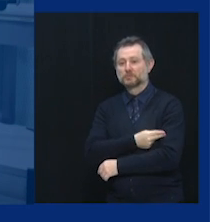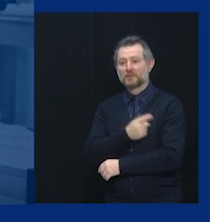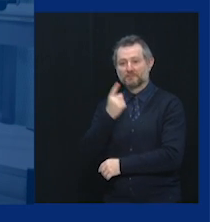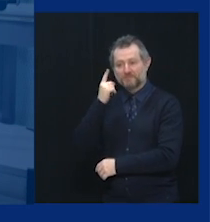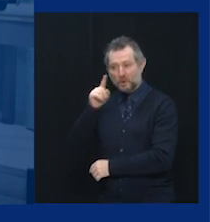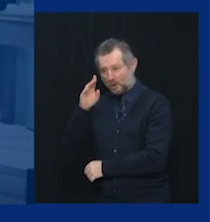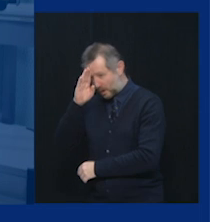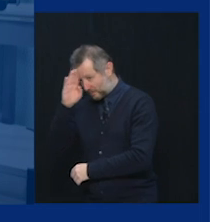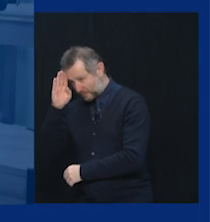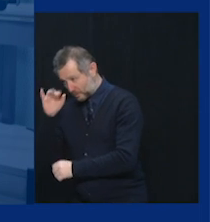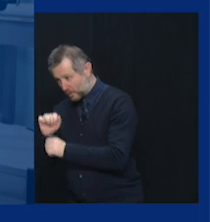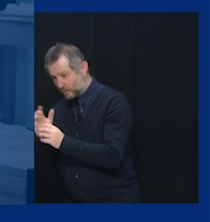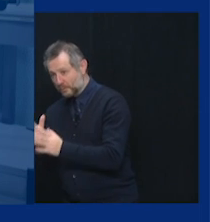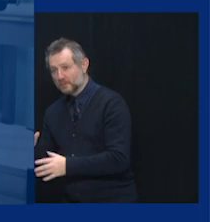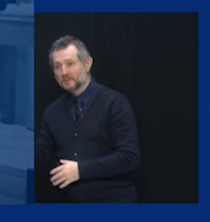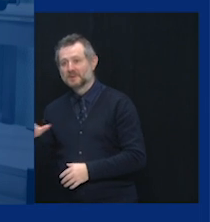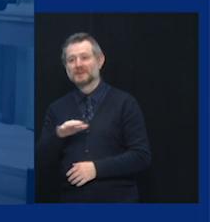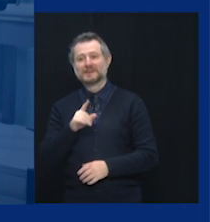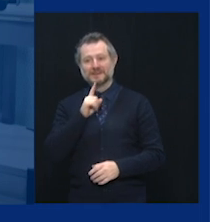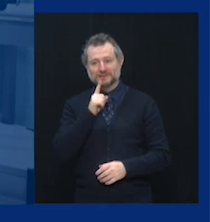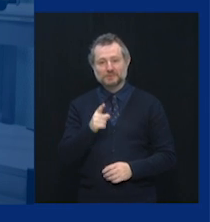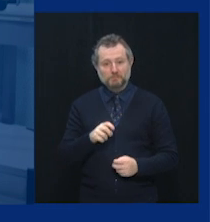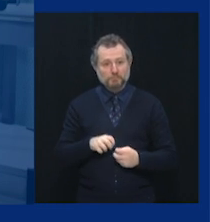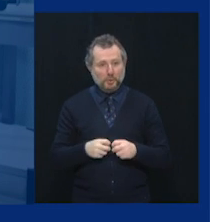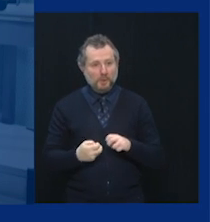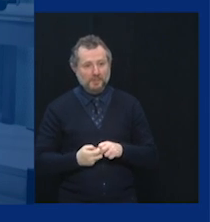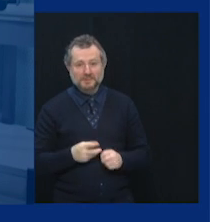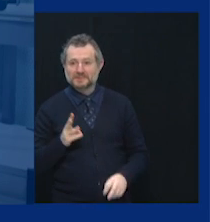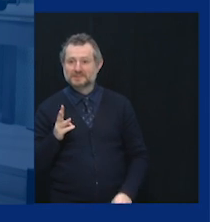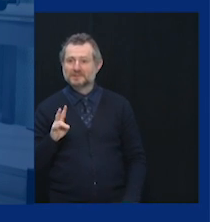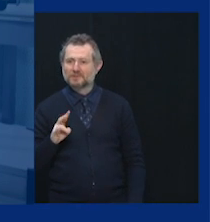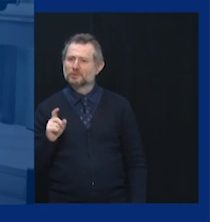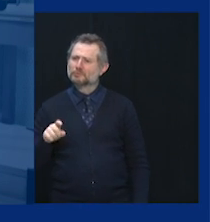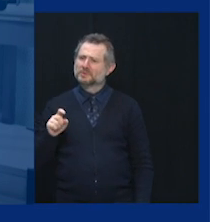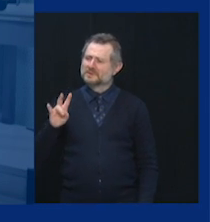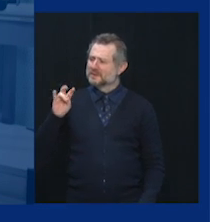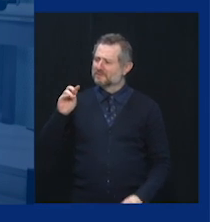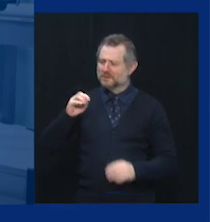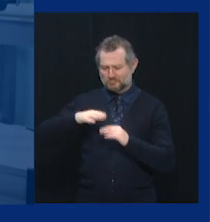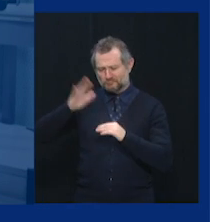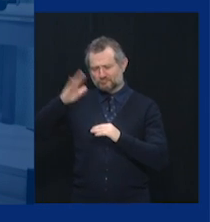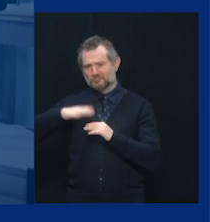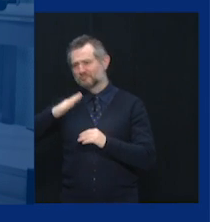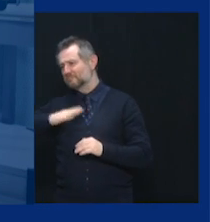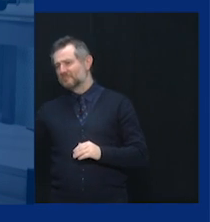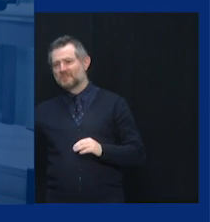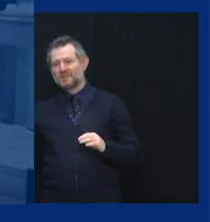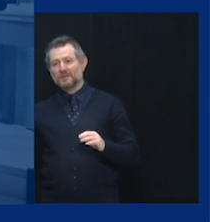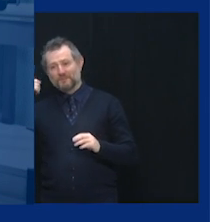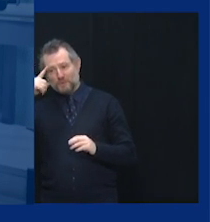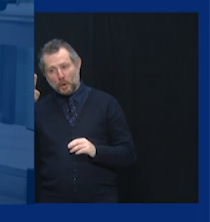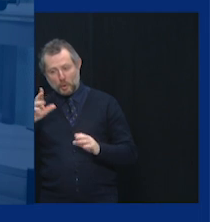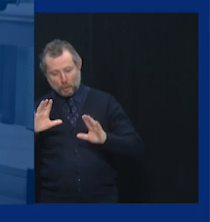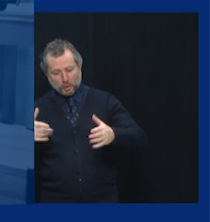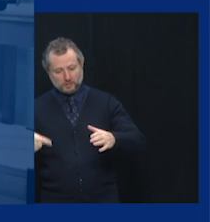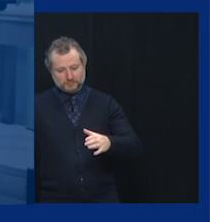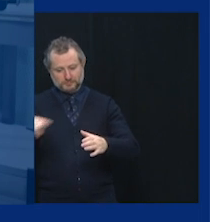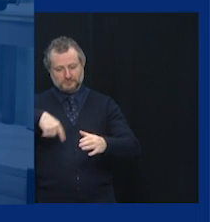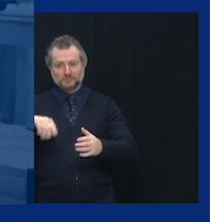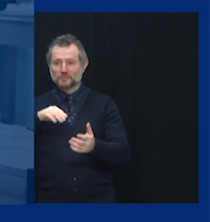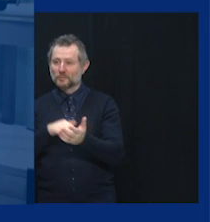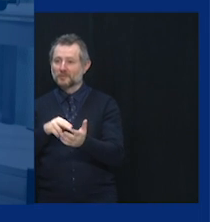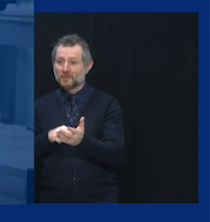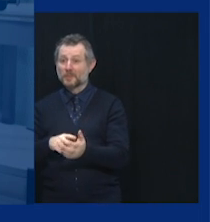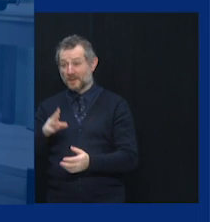is a problem. We're supposed to be at 70 to 90% for herd immunity. And the hospital workers are